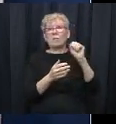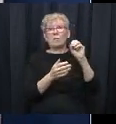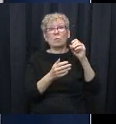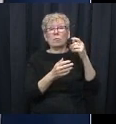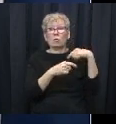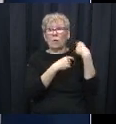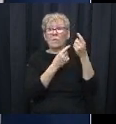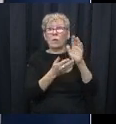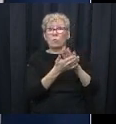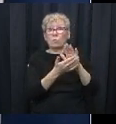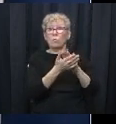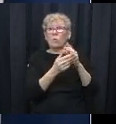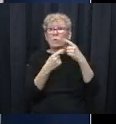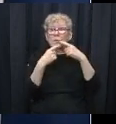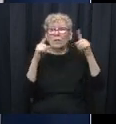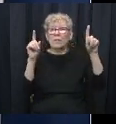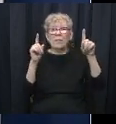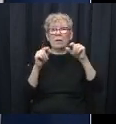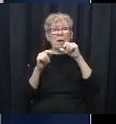Thank you, Governor.